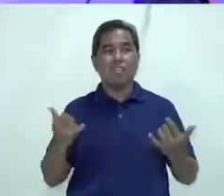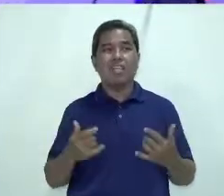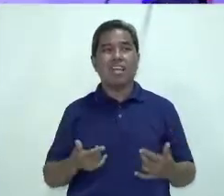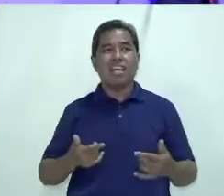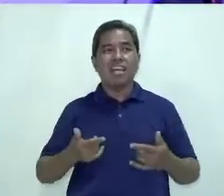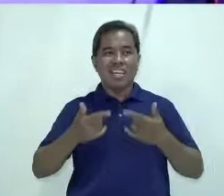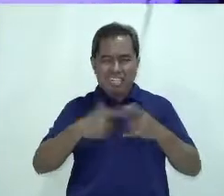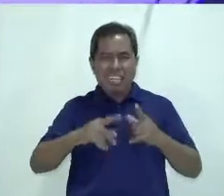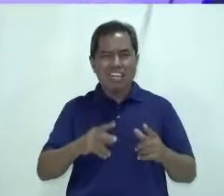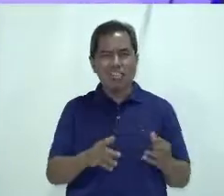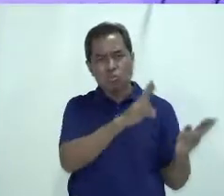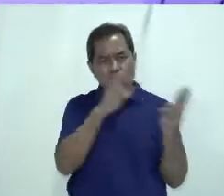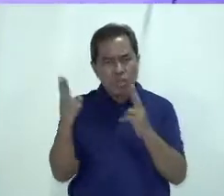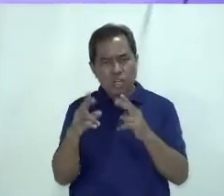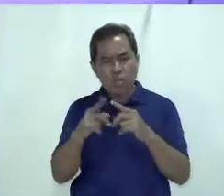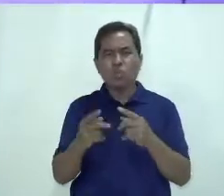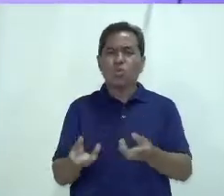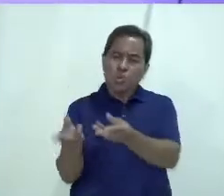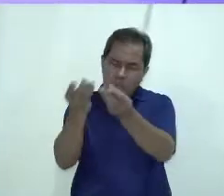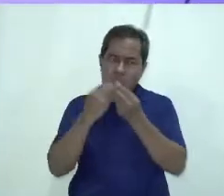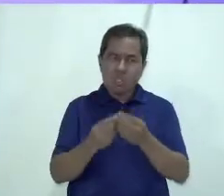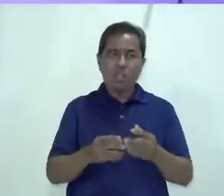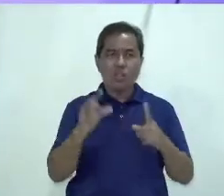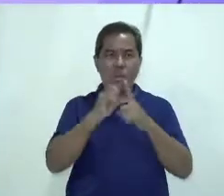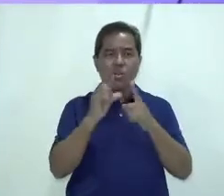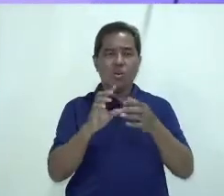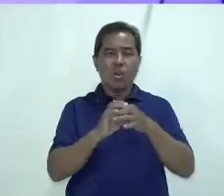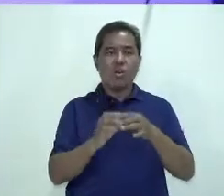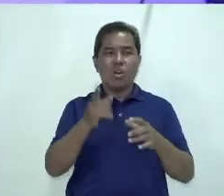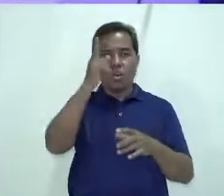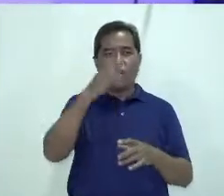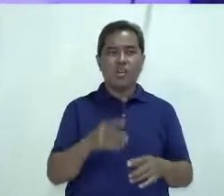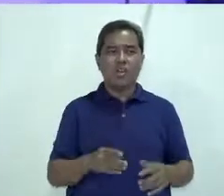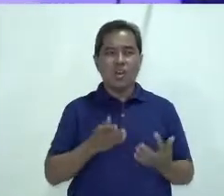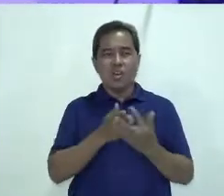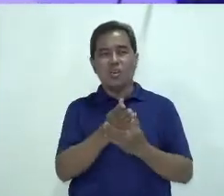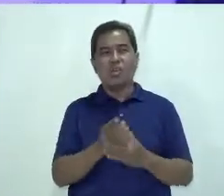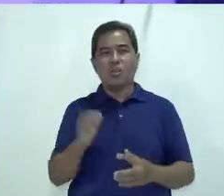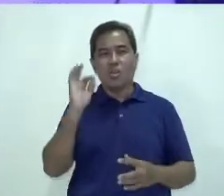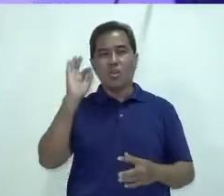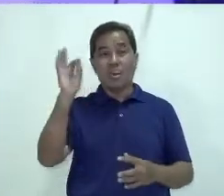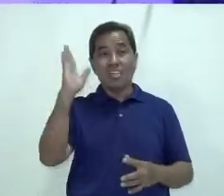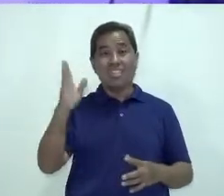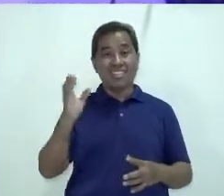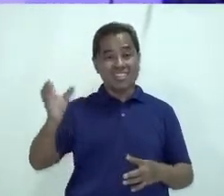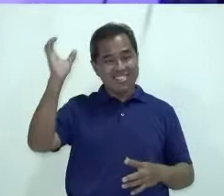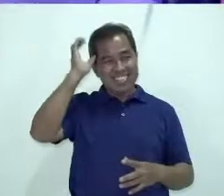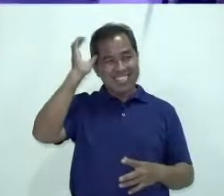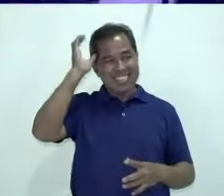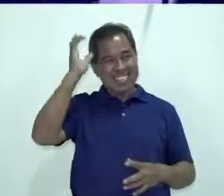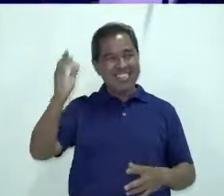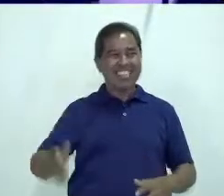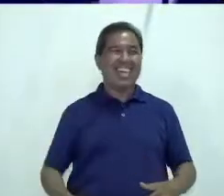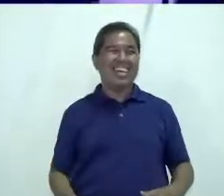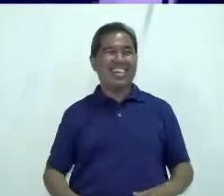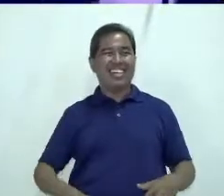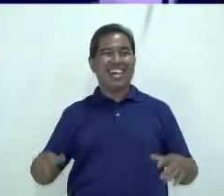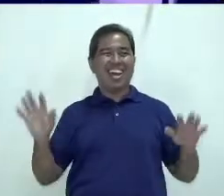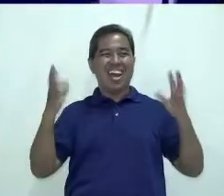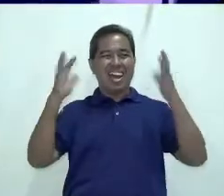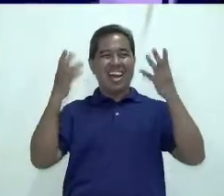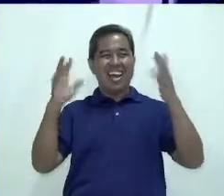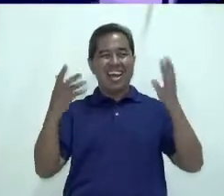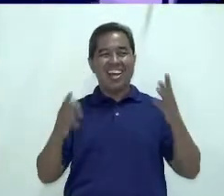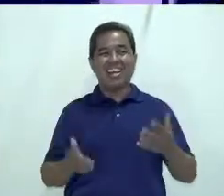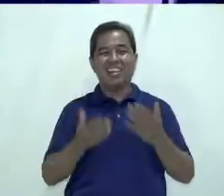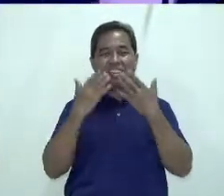get ready as we receive the word of God to our senior pastor, Pastor Chad Visca. All right. Come on. Thank you,